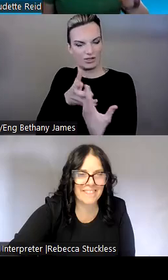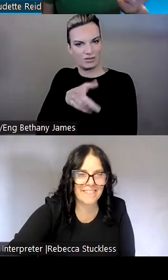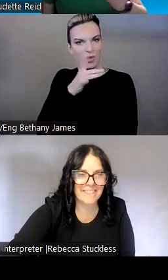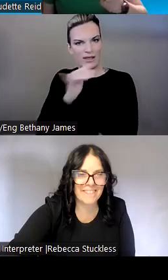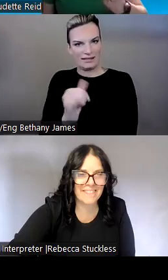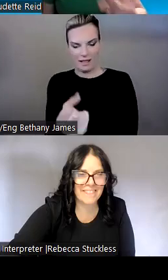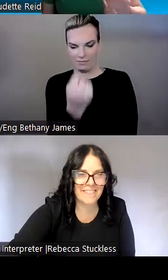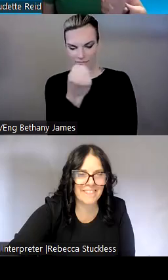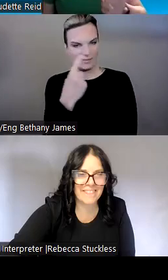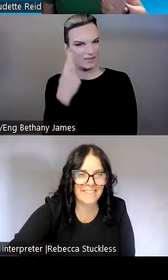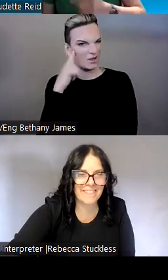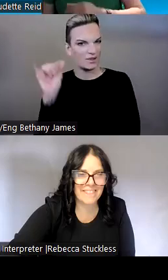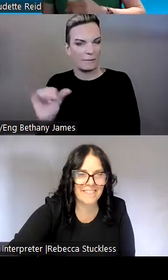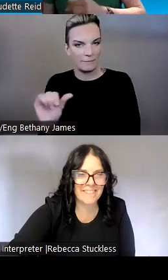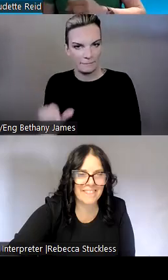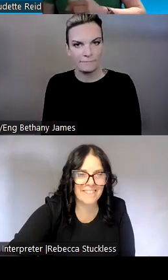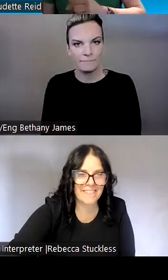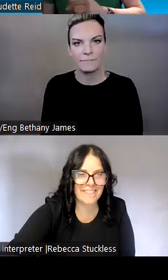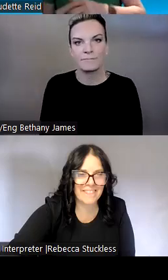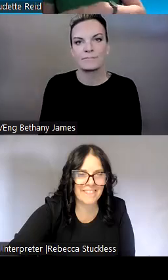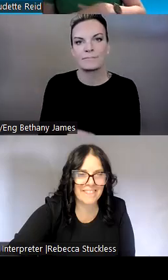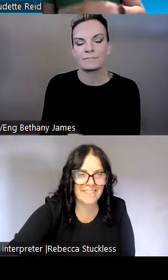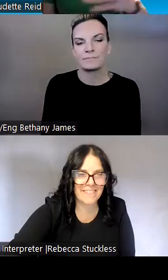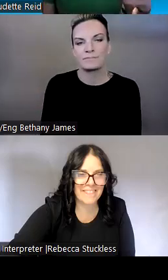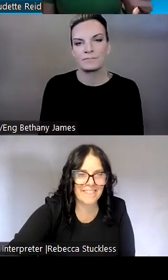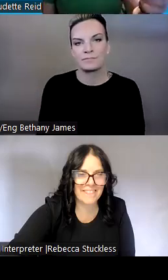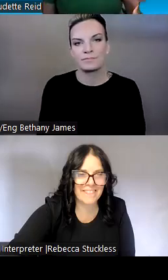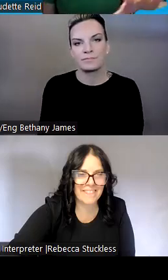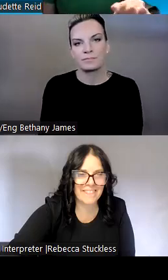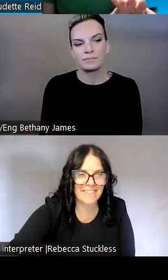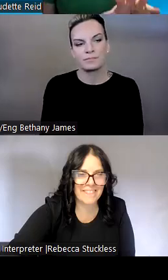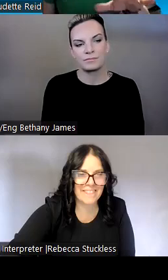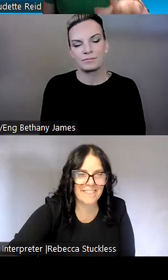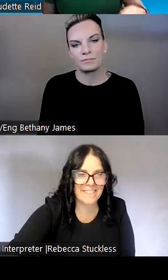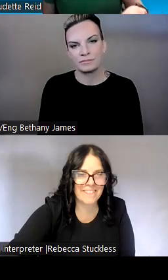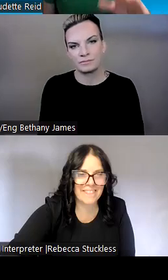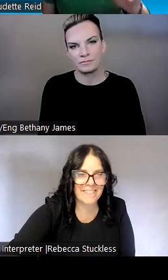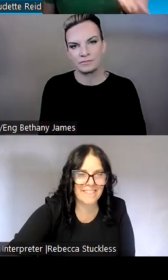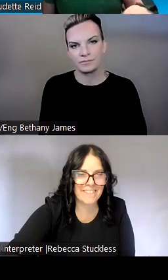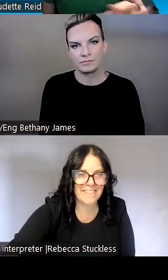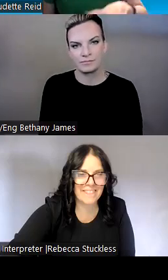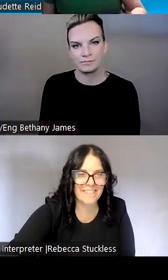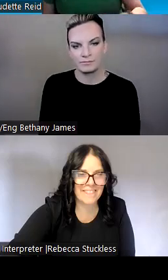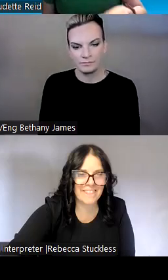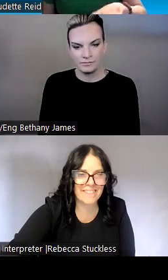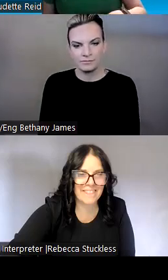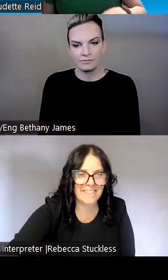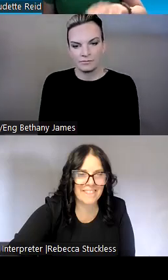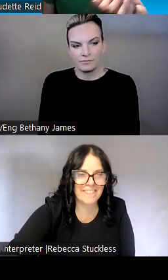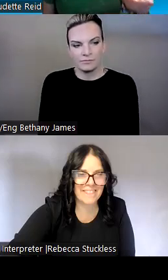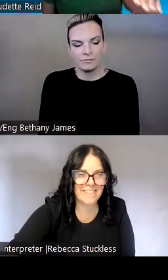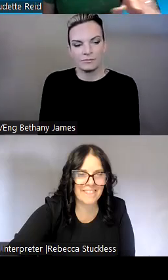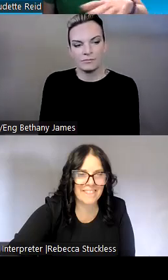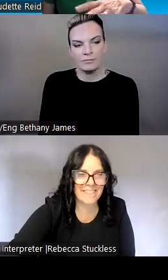is available for personal non-commercial use. And the utility guides you through the